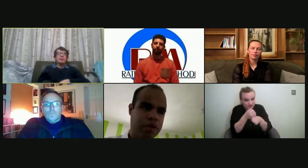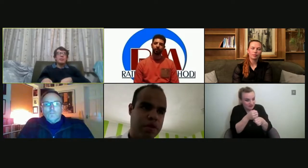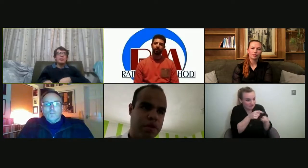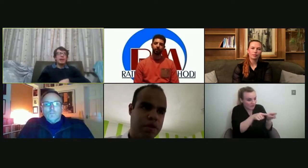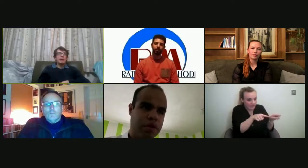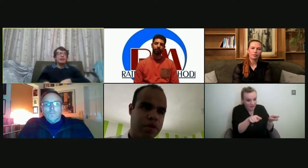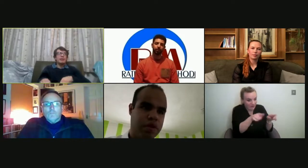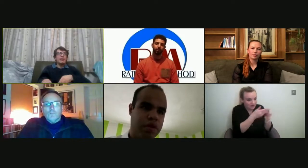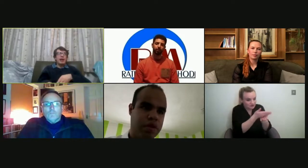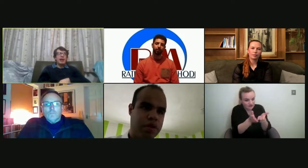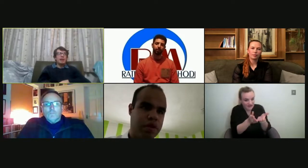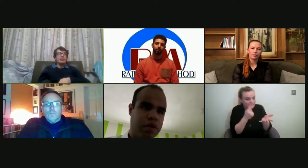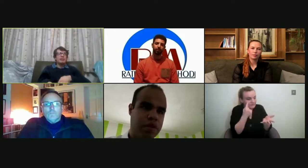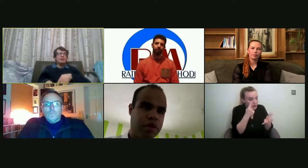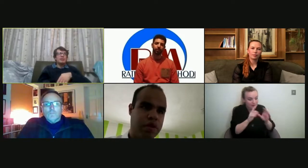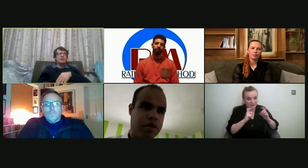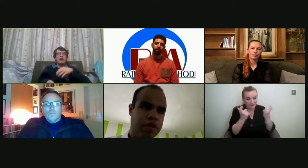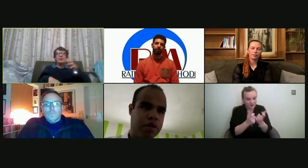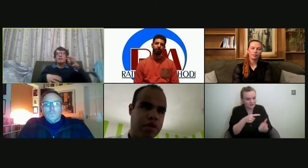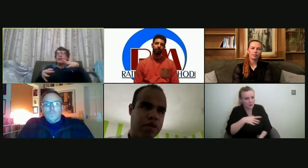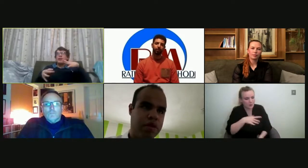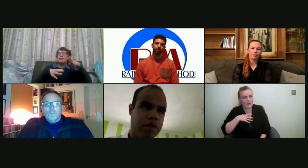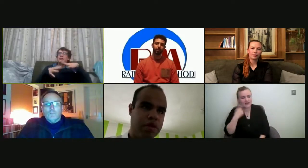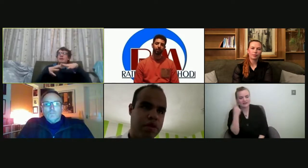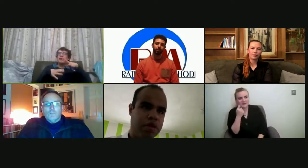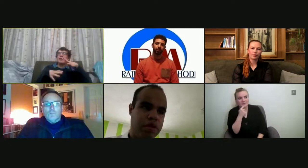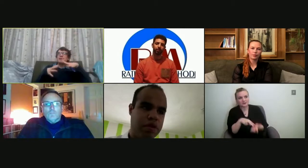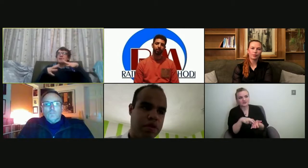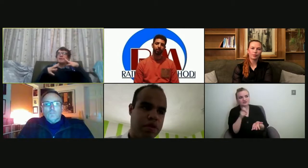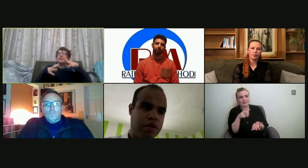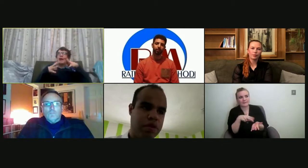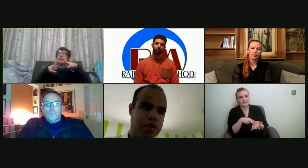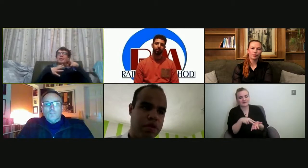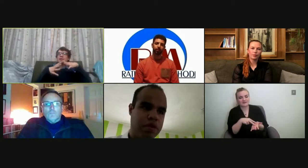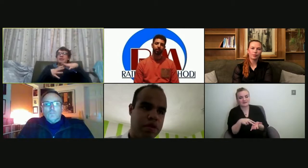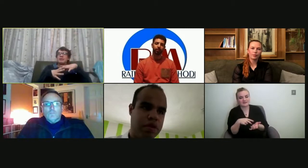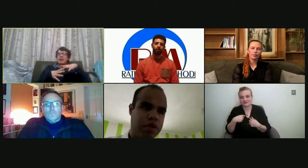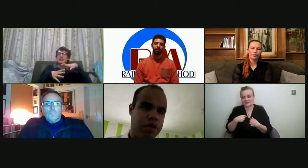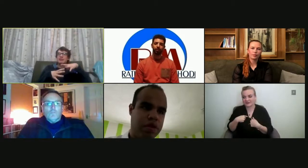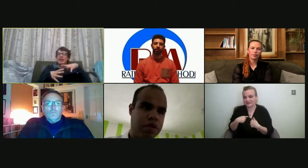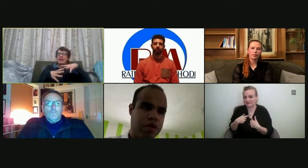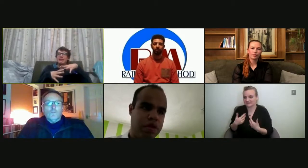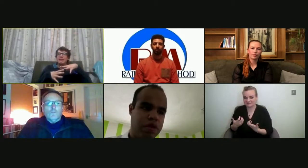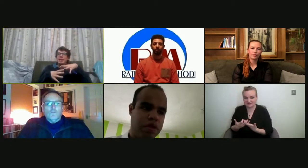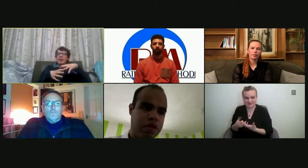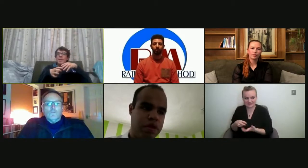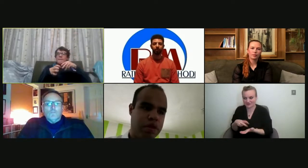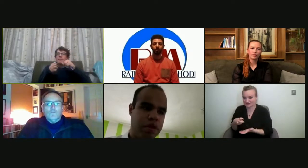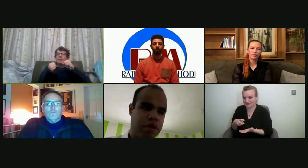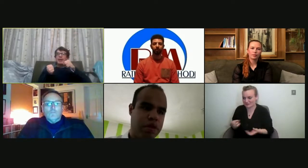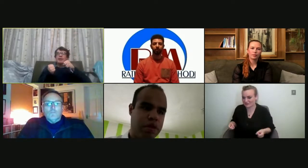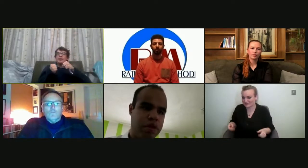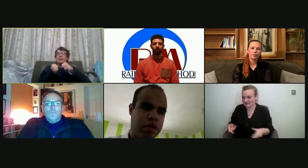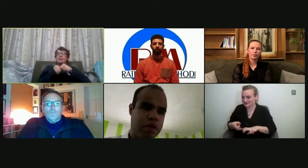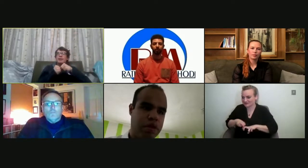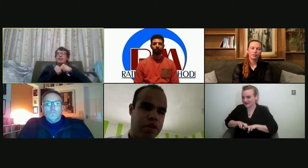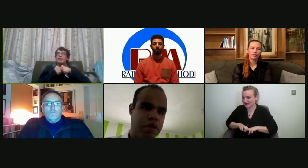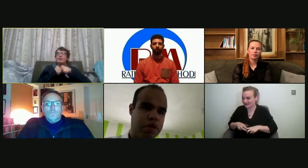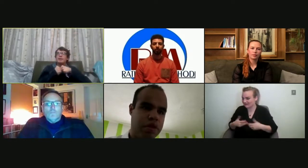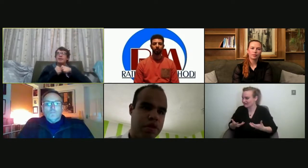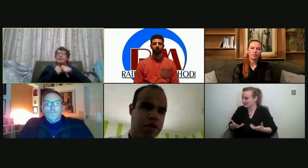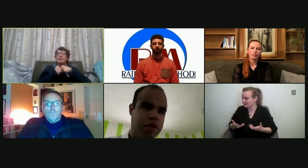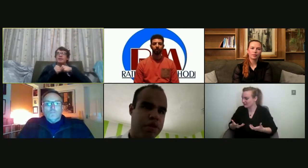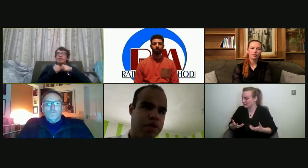about jumping, and when I first heard that, I was like, well, how am I going to do that in my chair? But then you